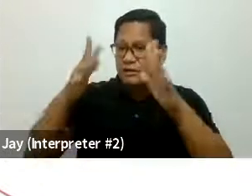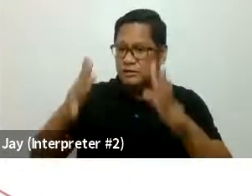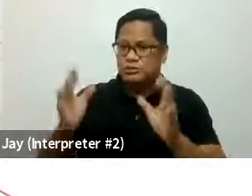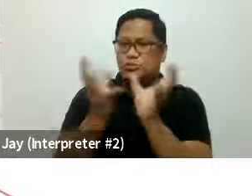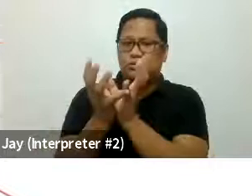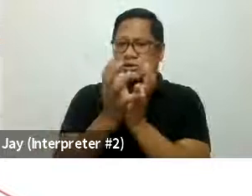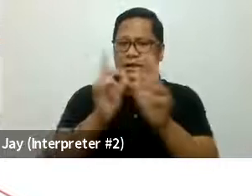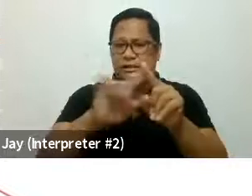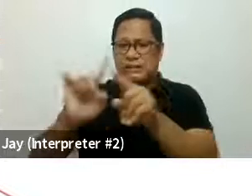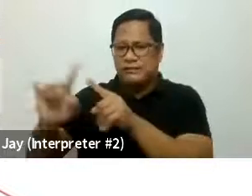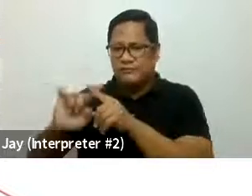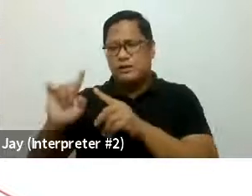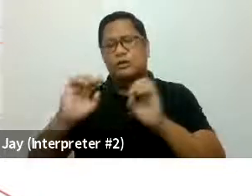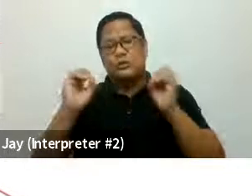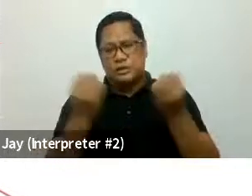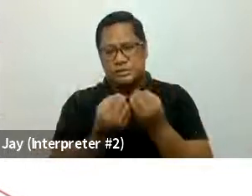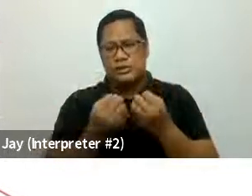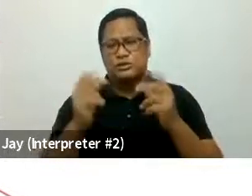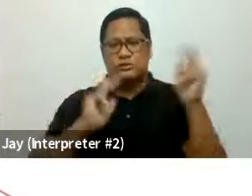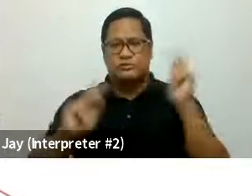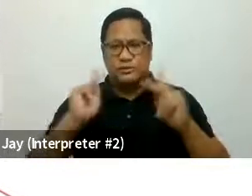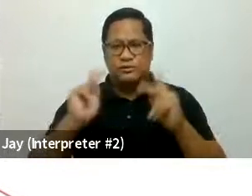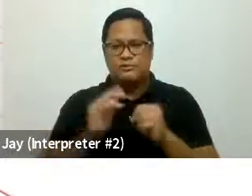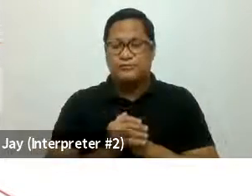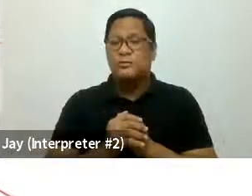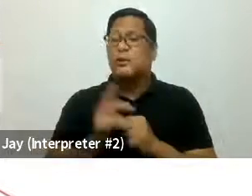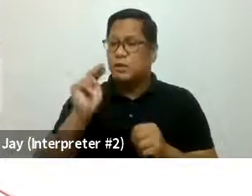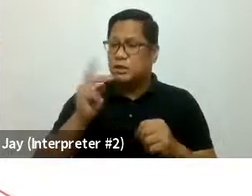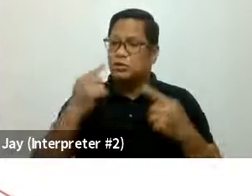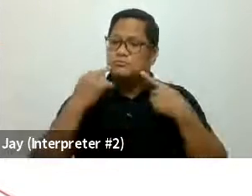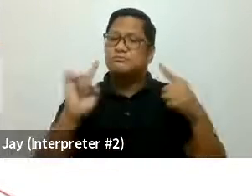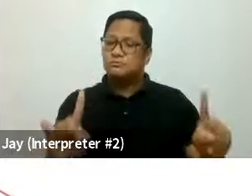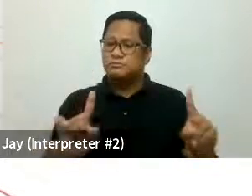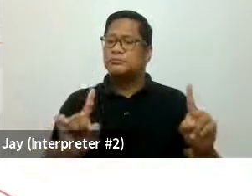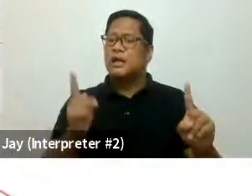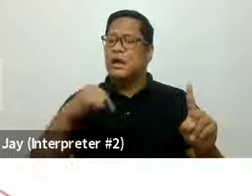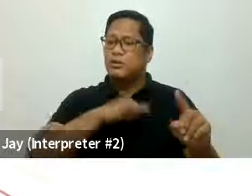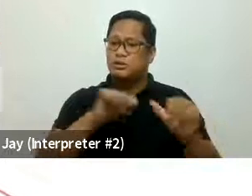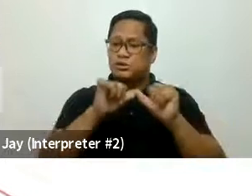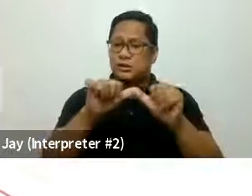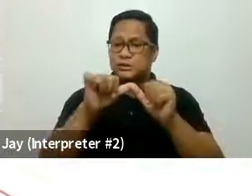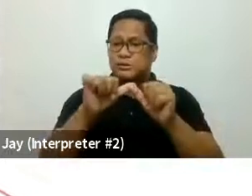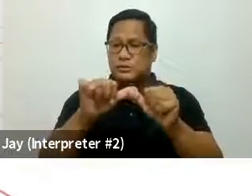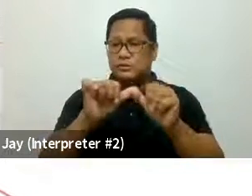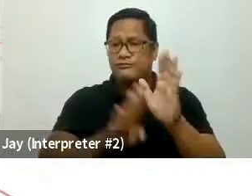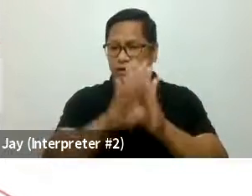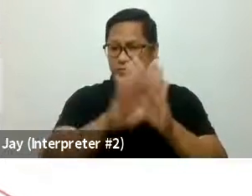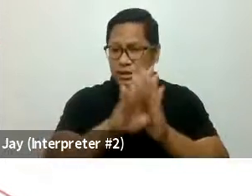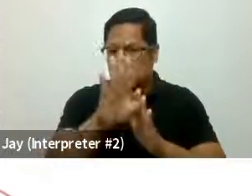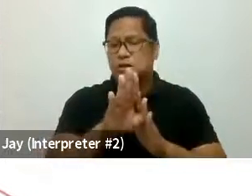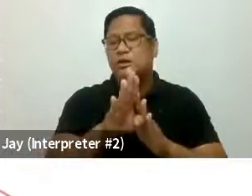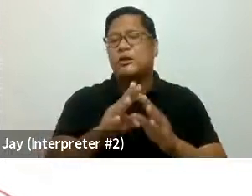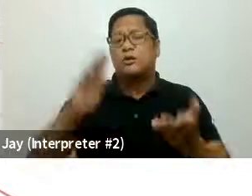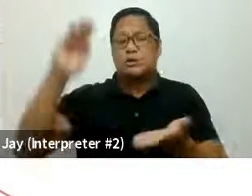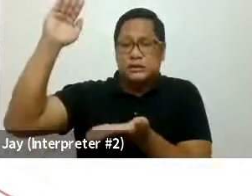civil society. So we need to achieve the sustainable development goal of reducing